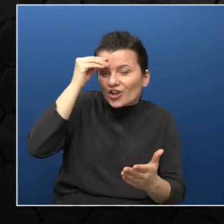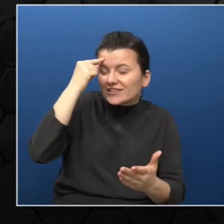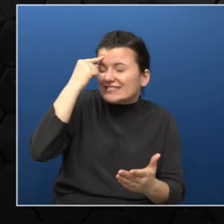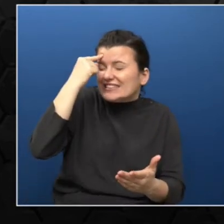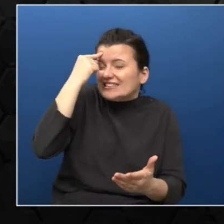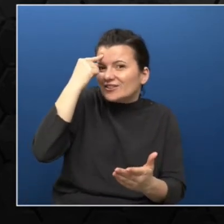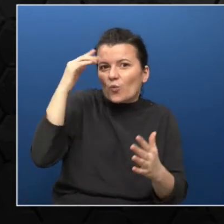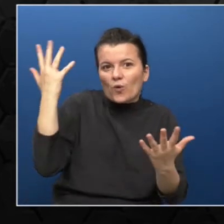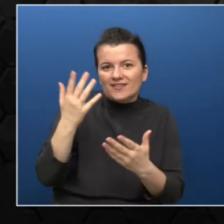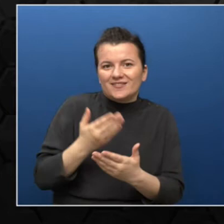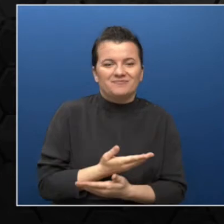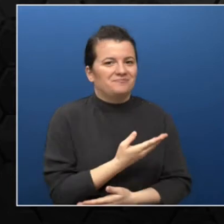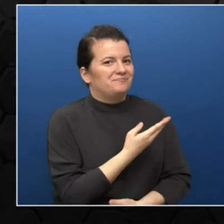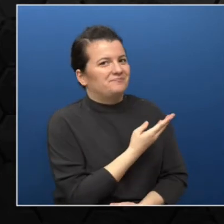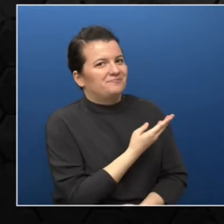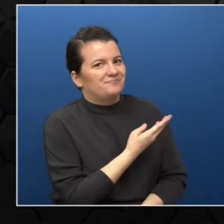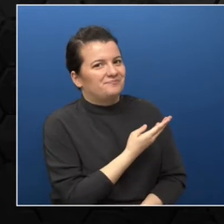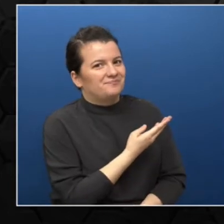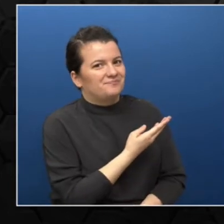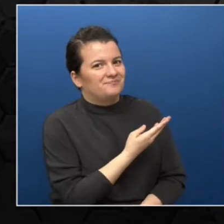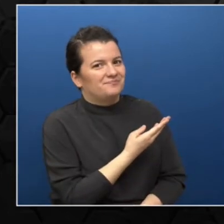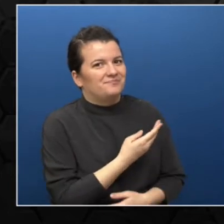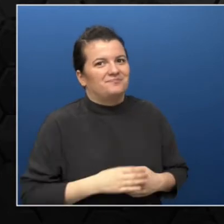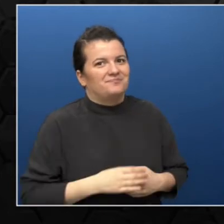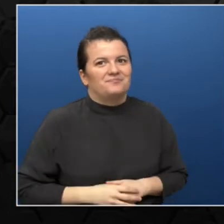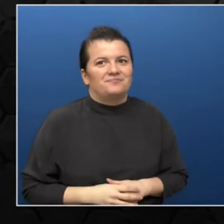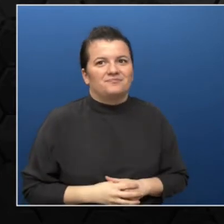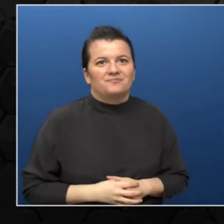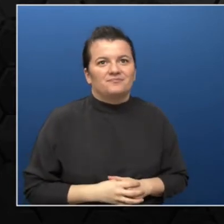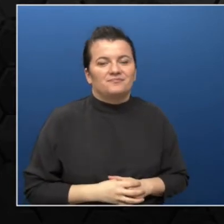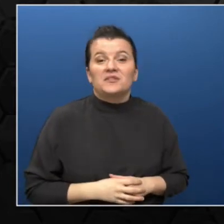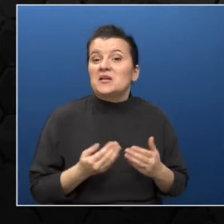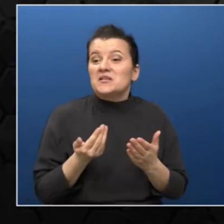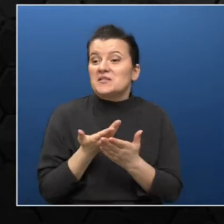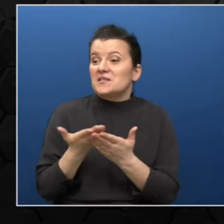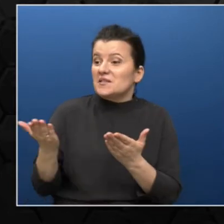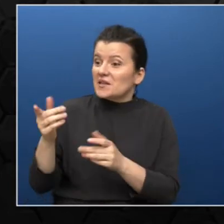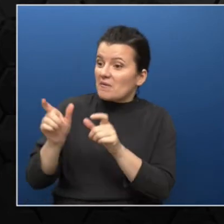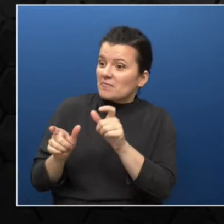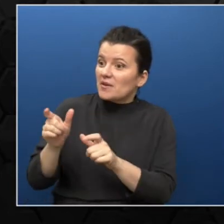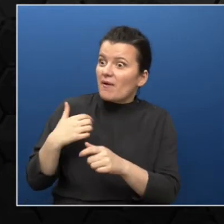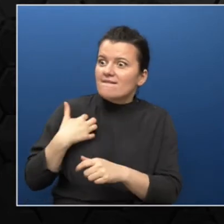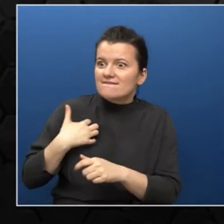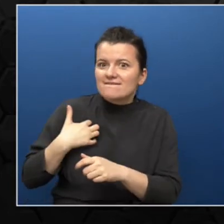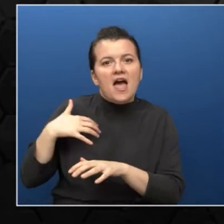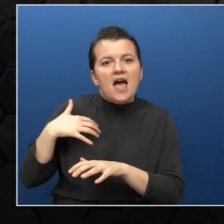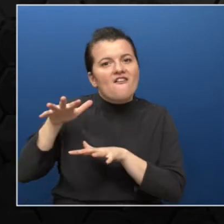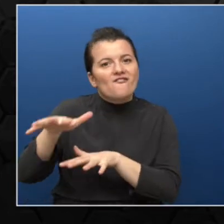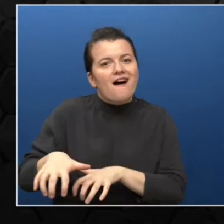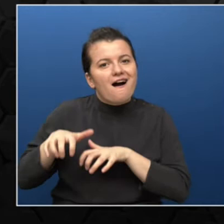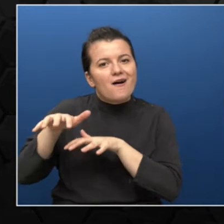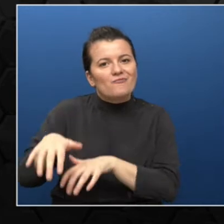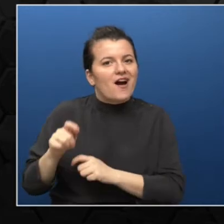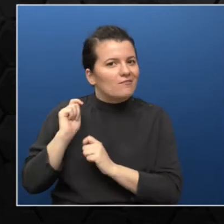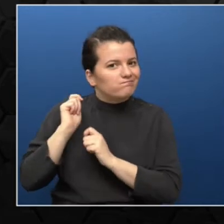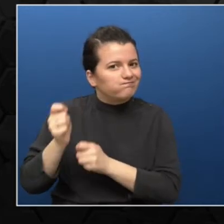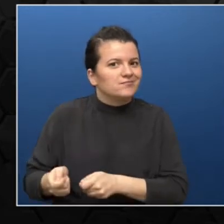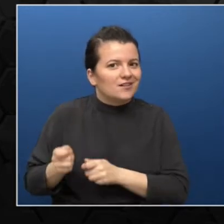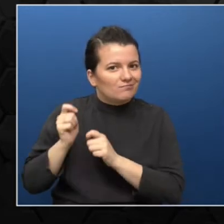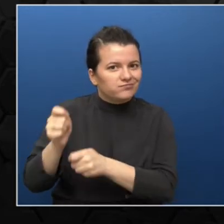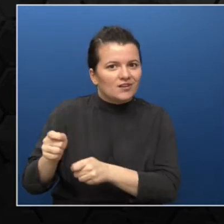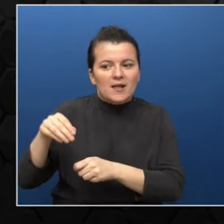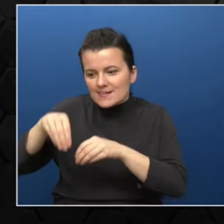Some people definitely have interest in farming, and they are important to our